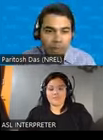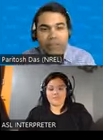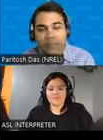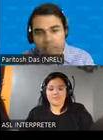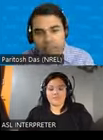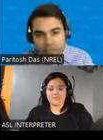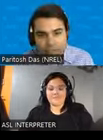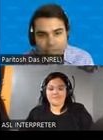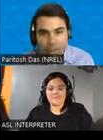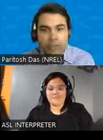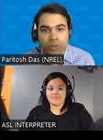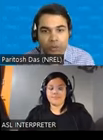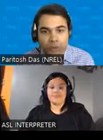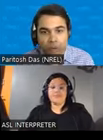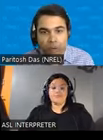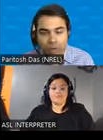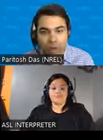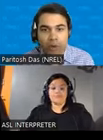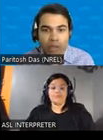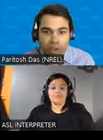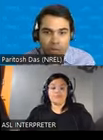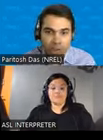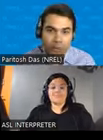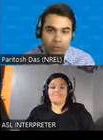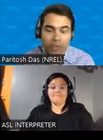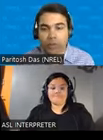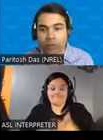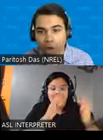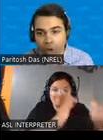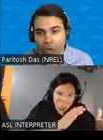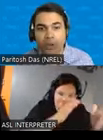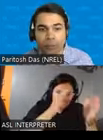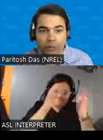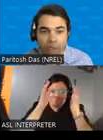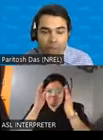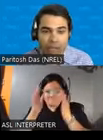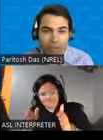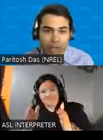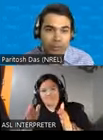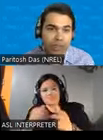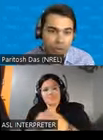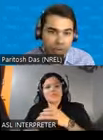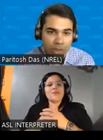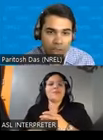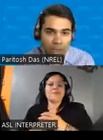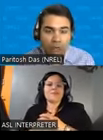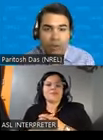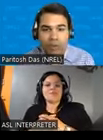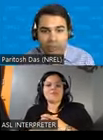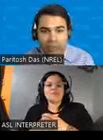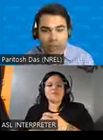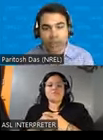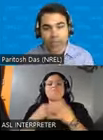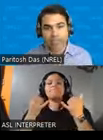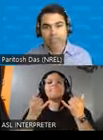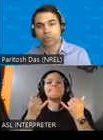From energy efficiency, now let's move to a modeling of adoption of distributed or rooftop PV and the behind the meter storage. For